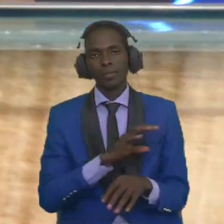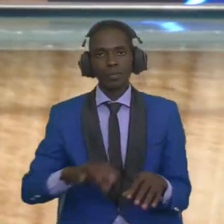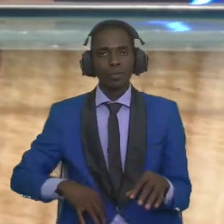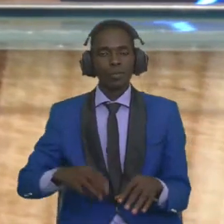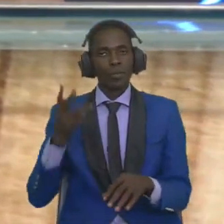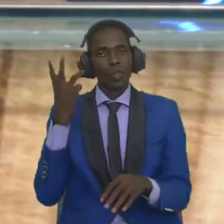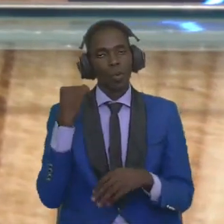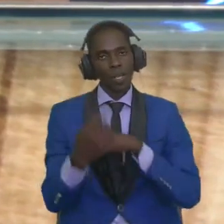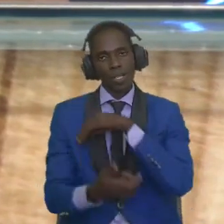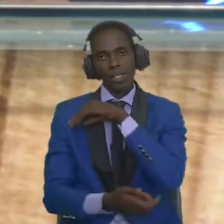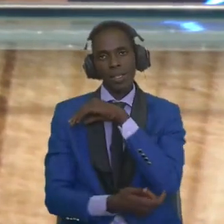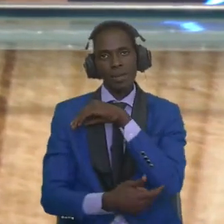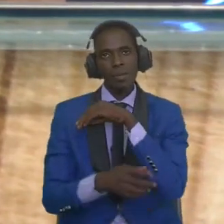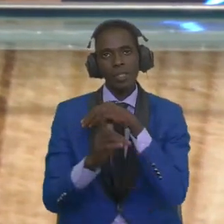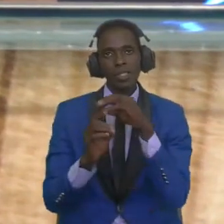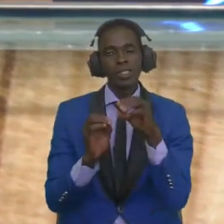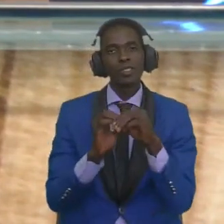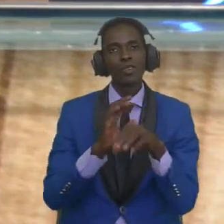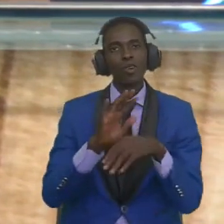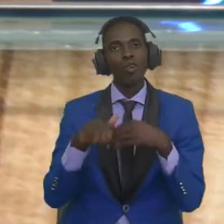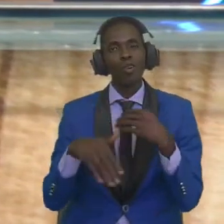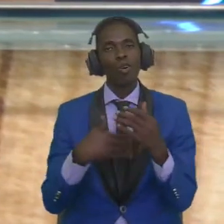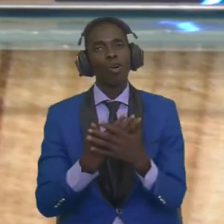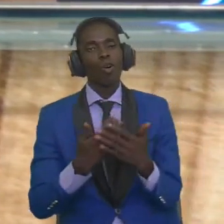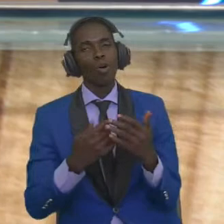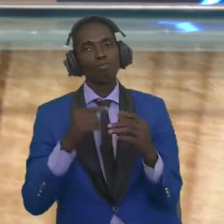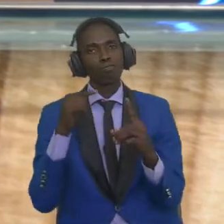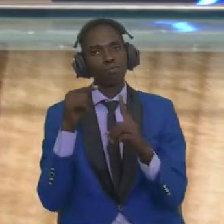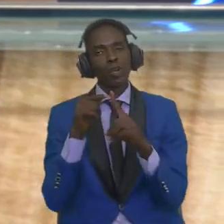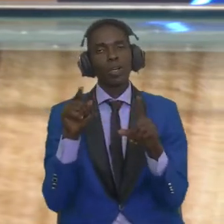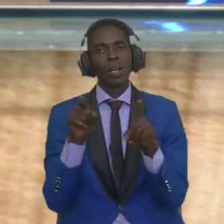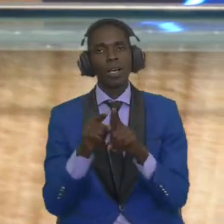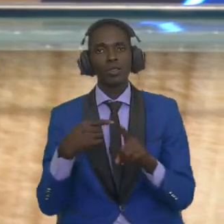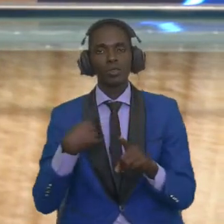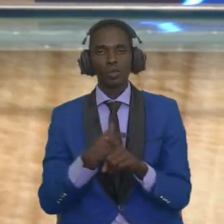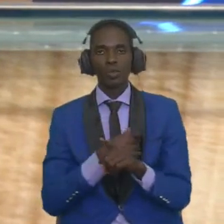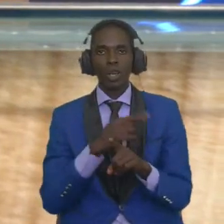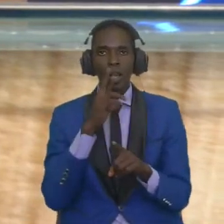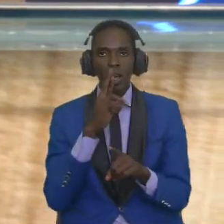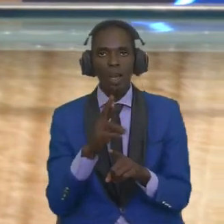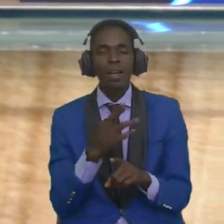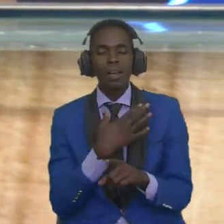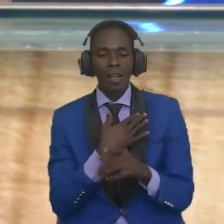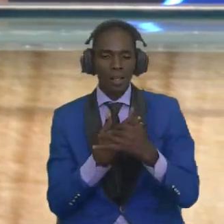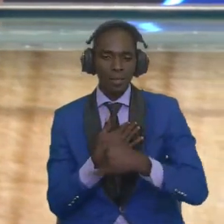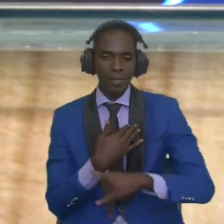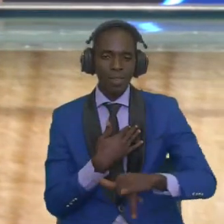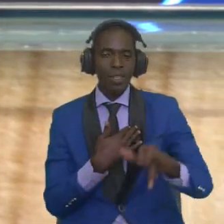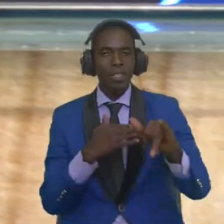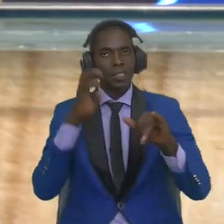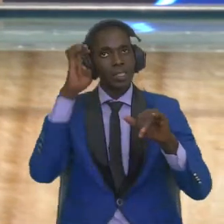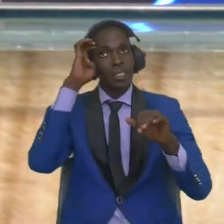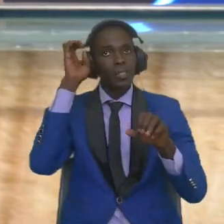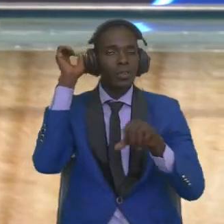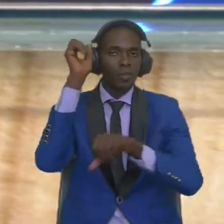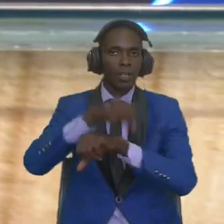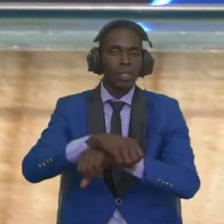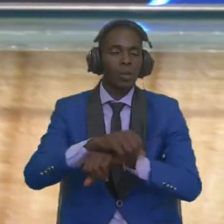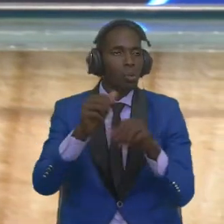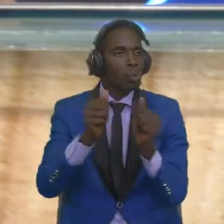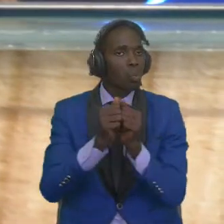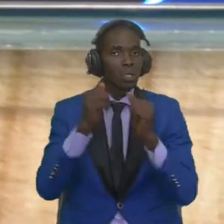tempted in all points like we are, and yet he overcame. He was